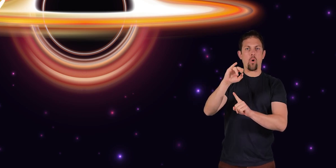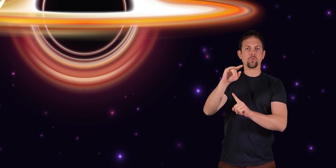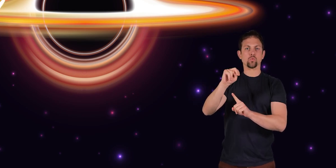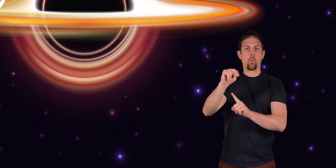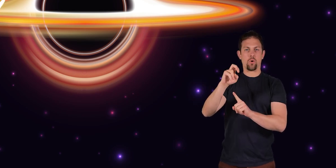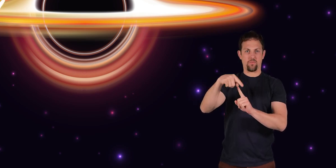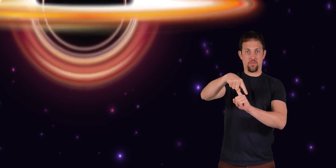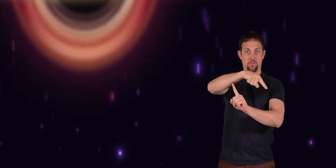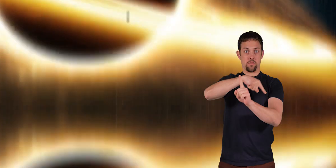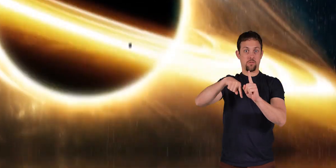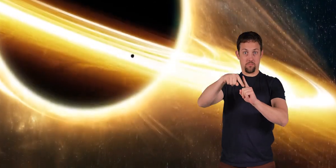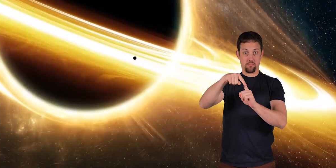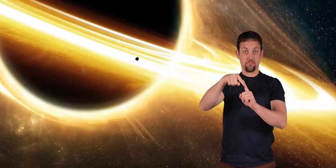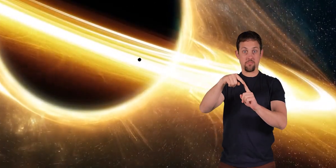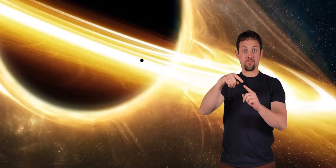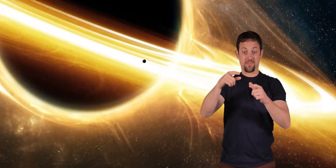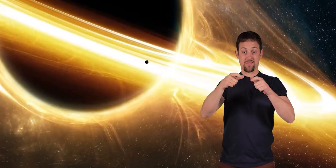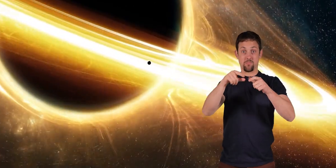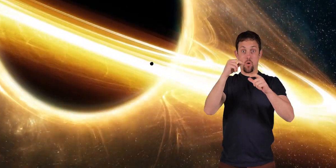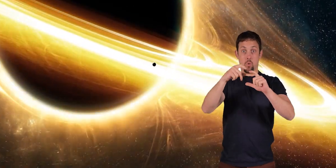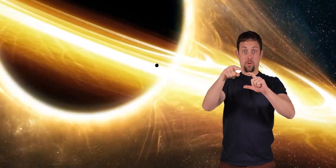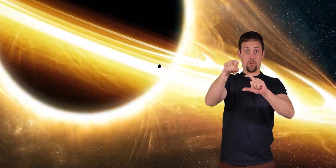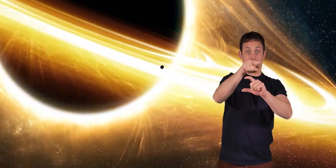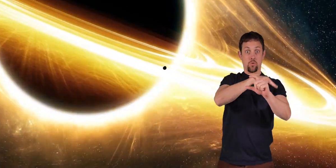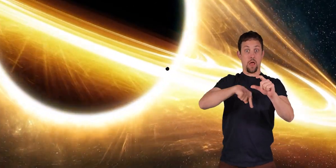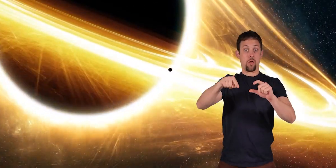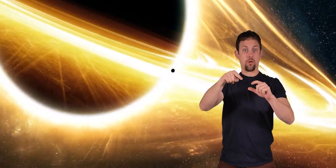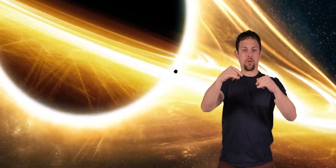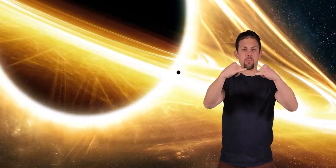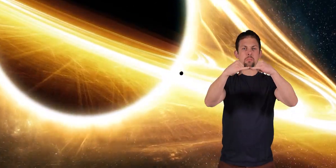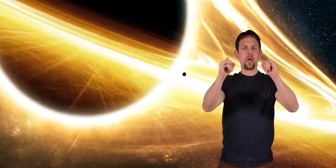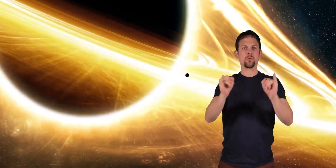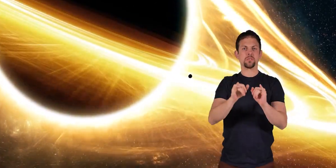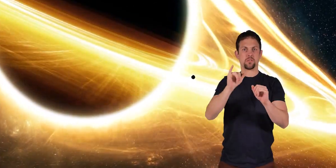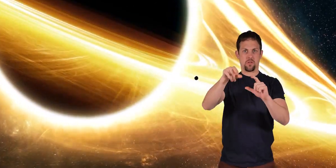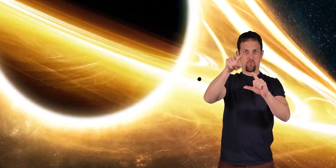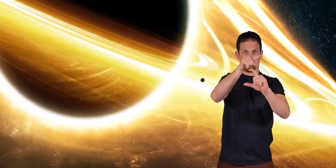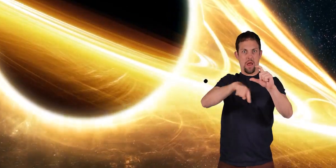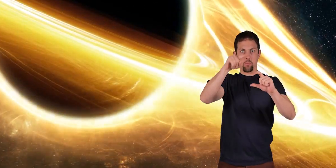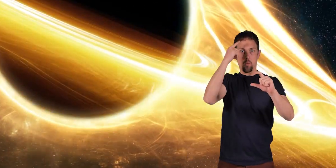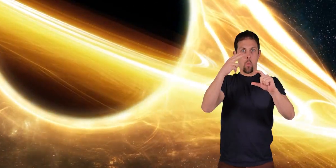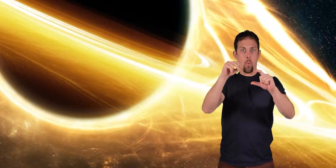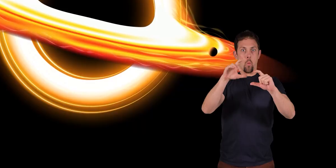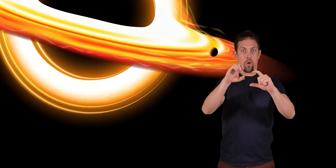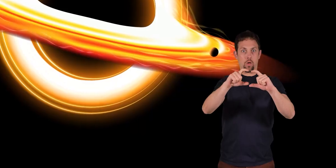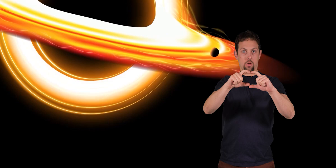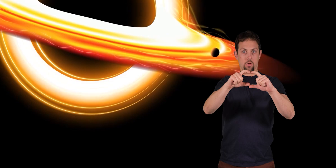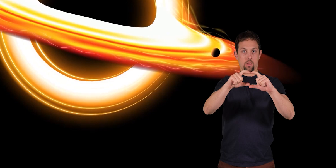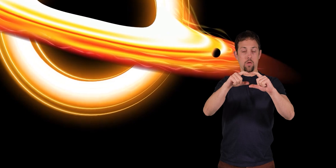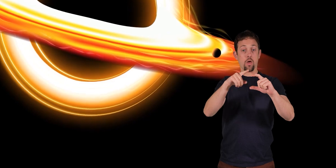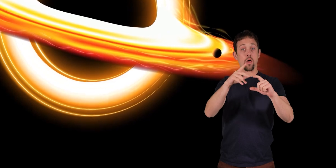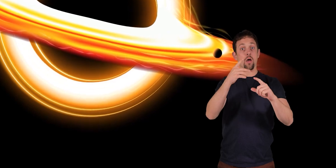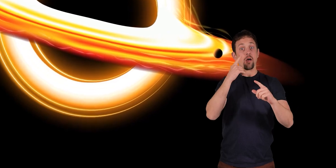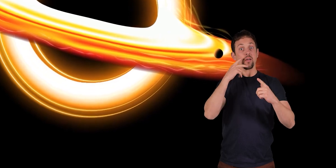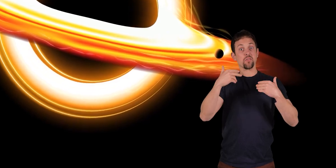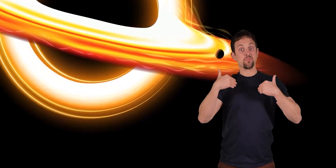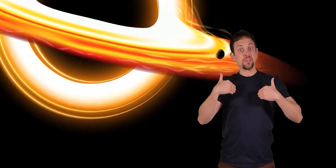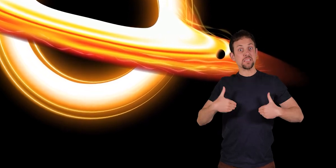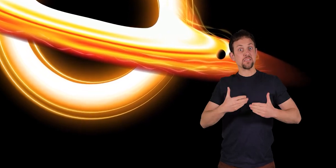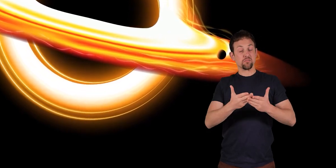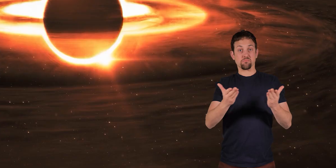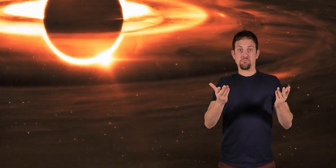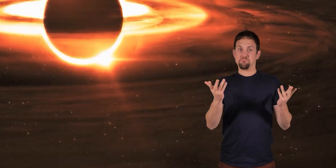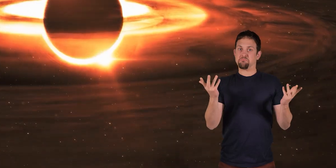event horizon. The event horizon is a boundary around a black hole. Rather than being a physical